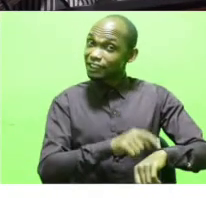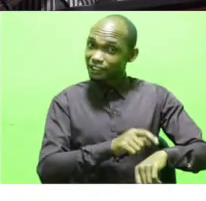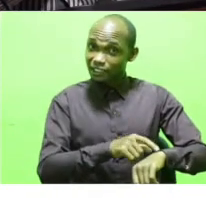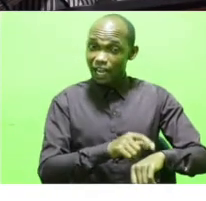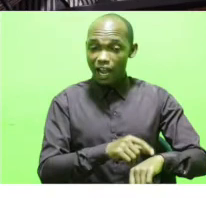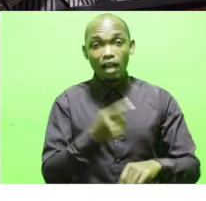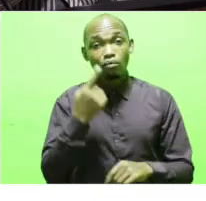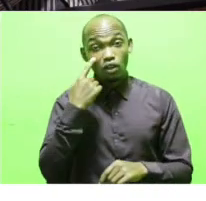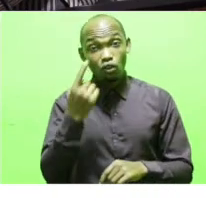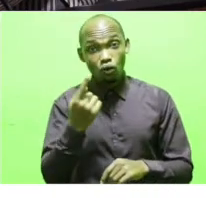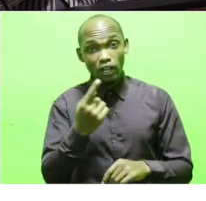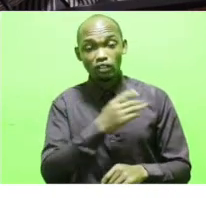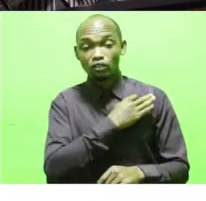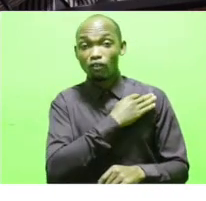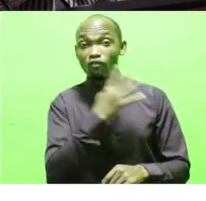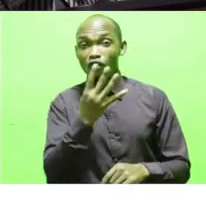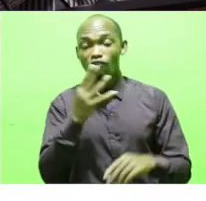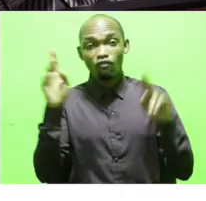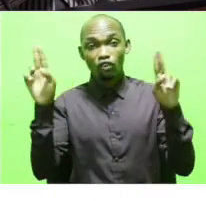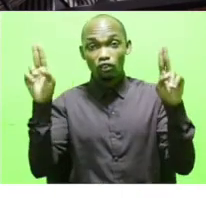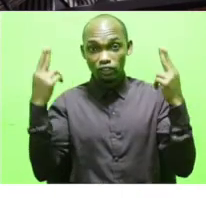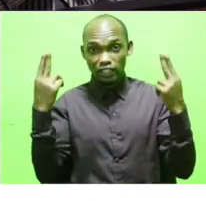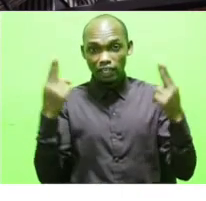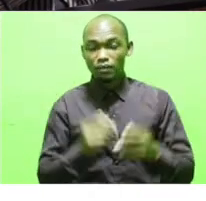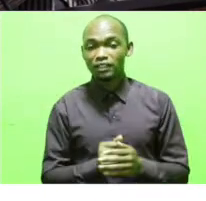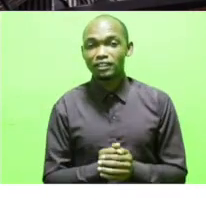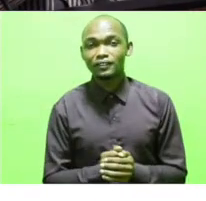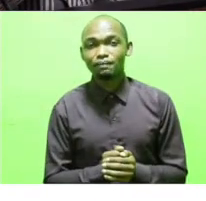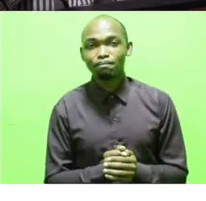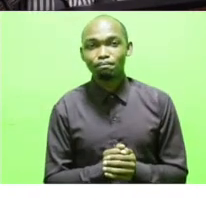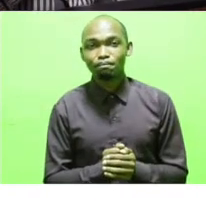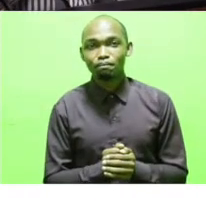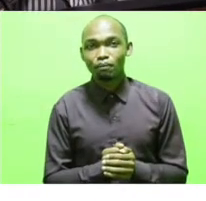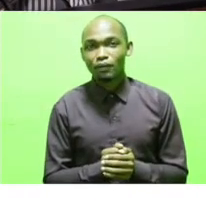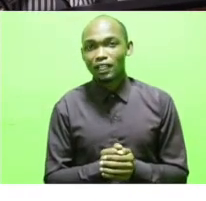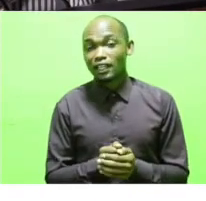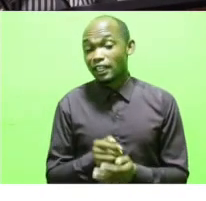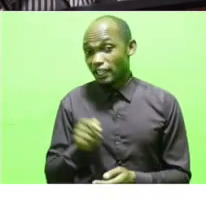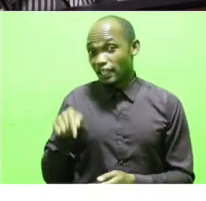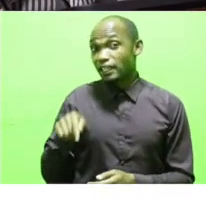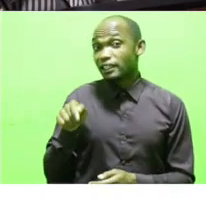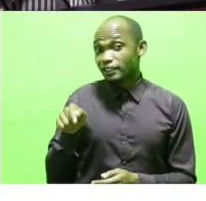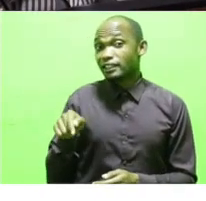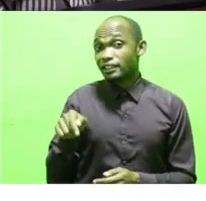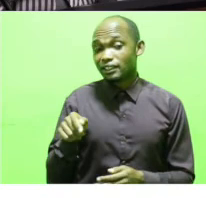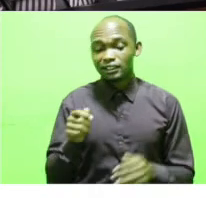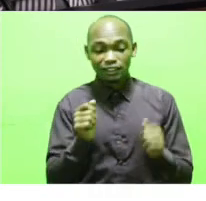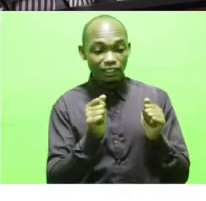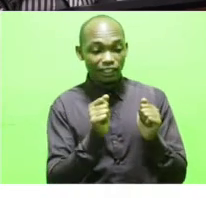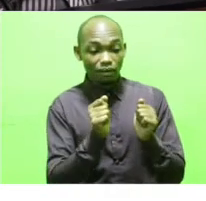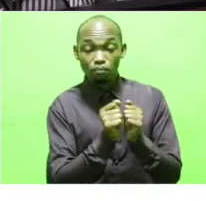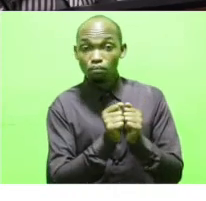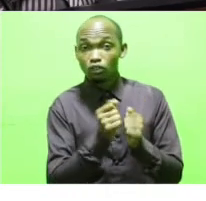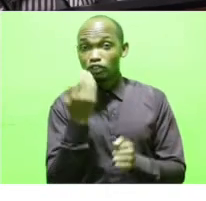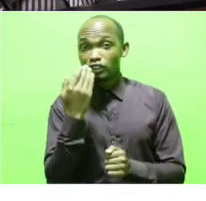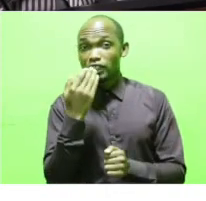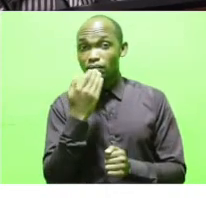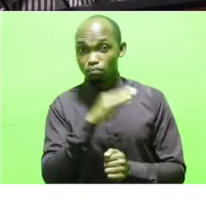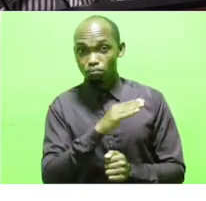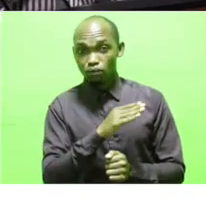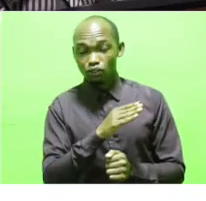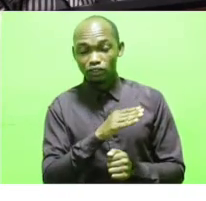going to be looking at the Form 4 syllabus. And this is one of the most